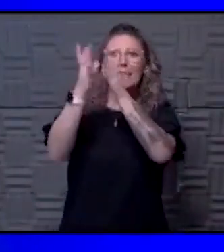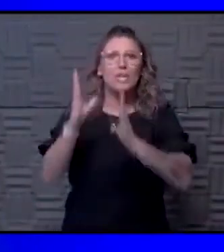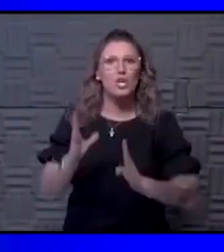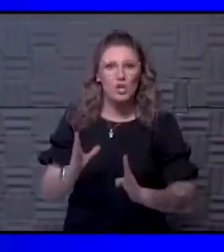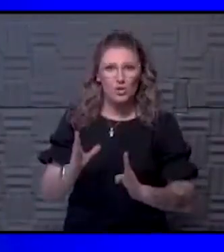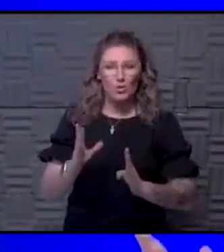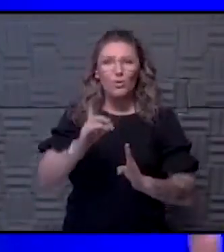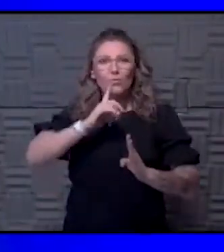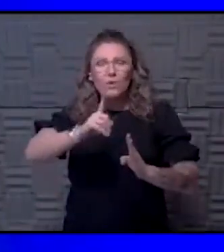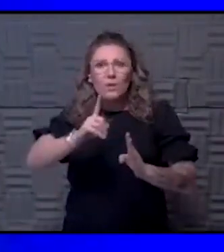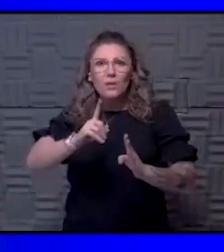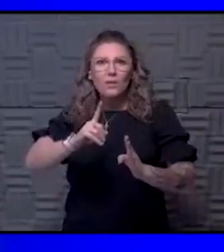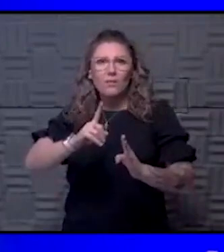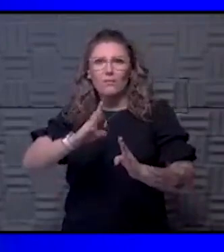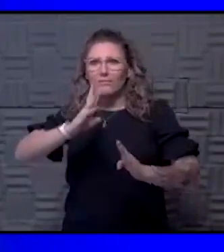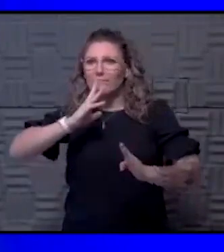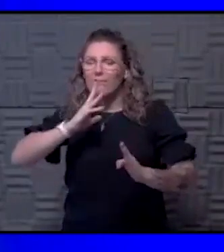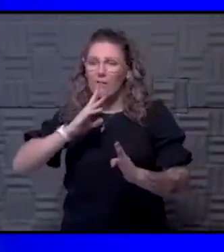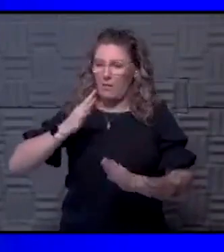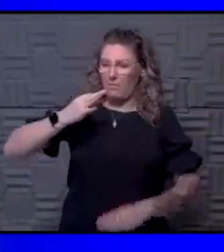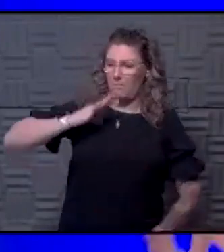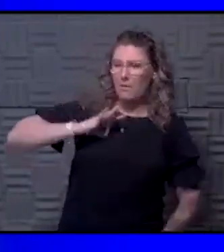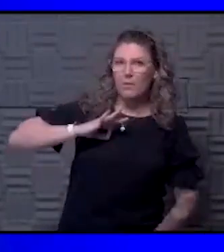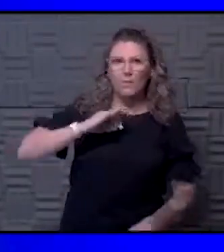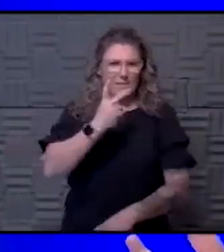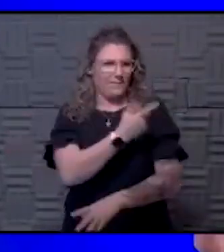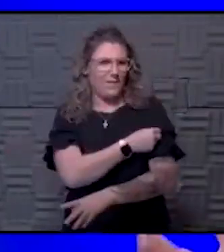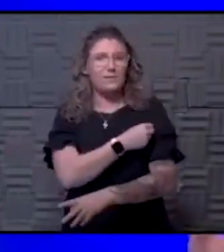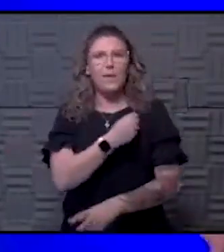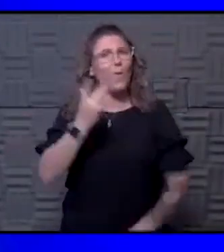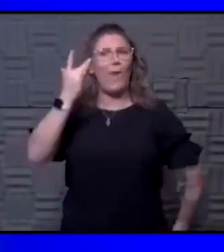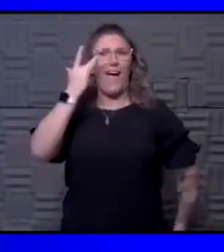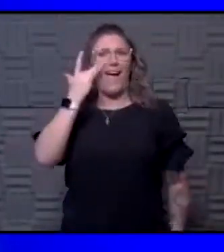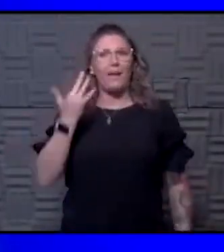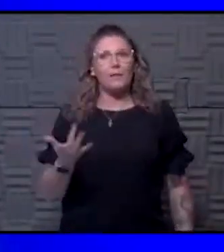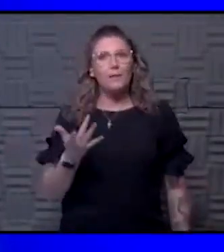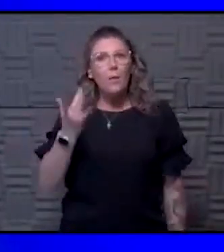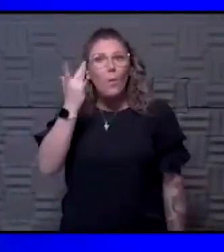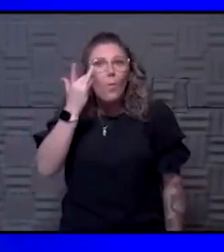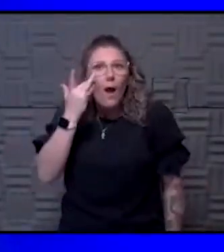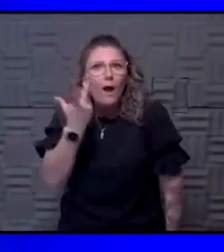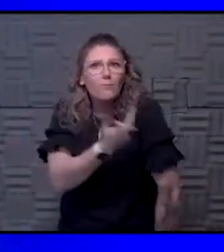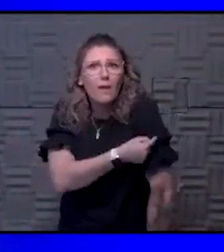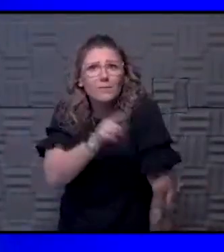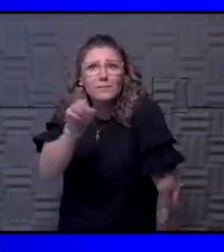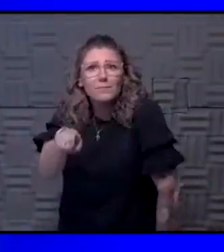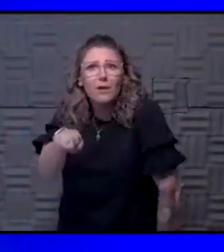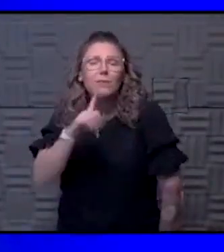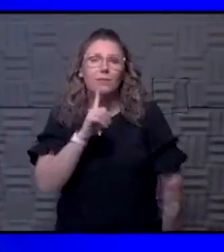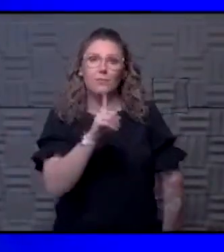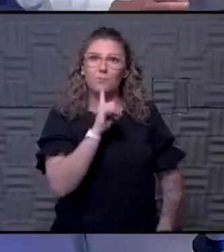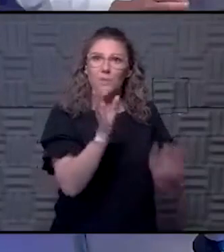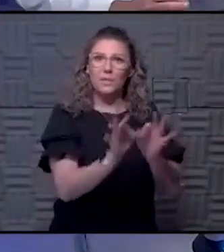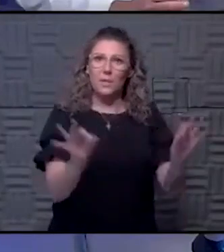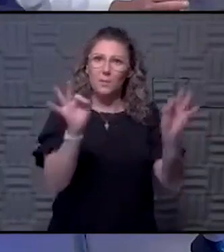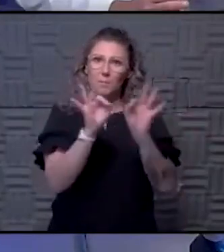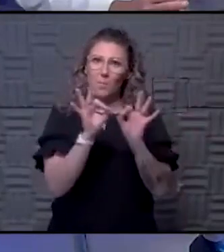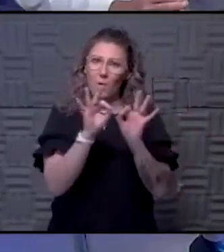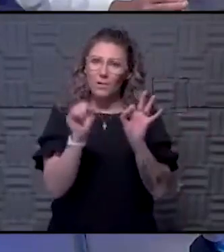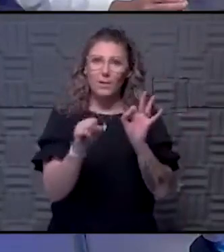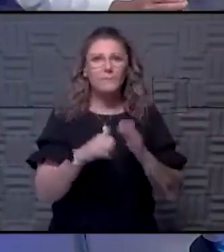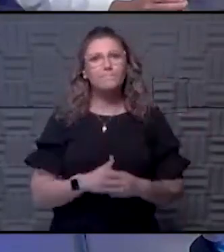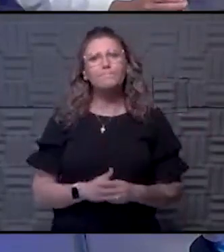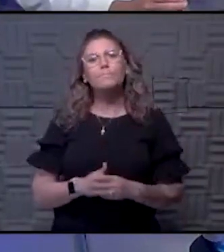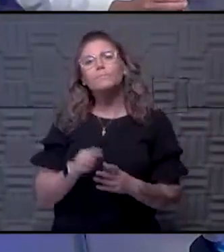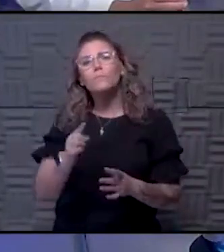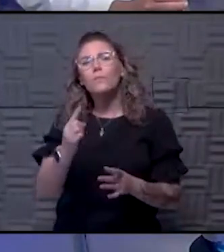community to really talk about the benefits in vaccine and why we need to get vaccinated. That is so important, isn't it? So, do